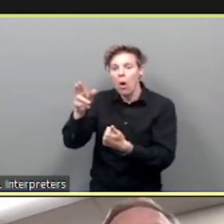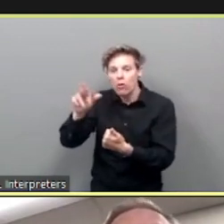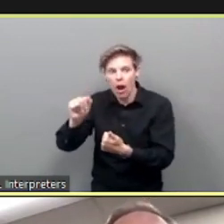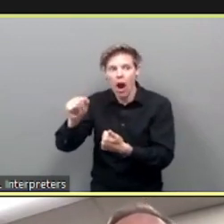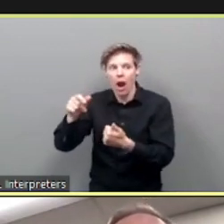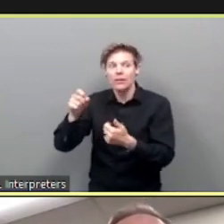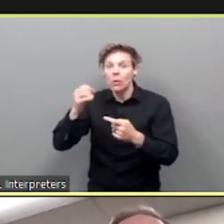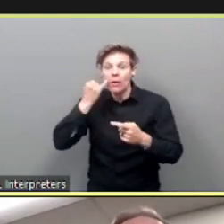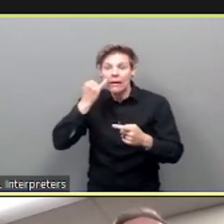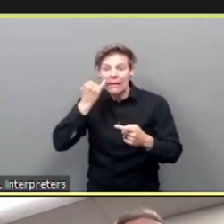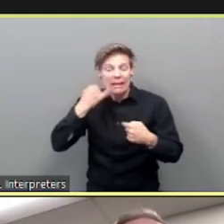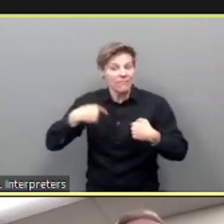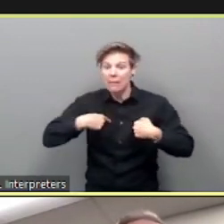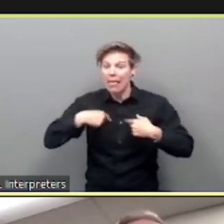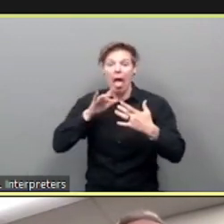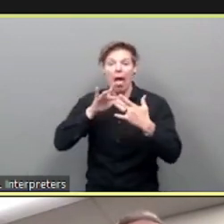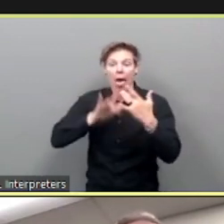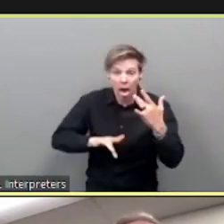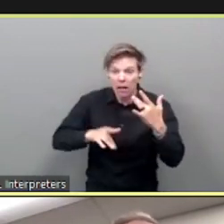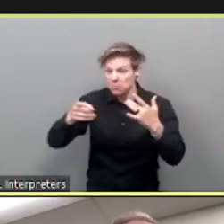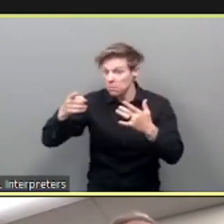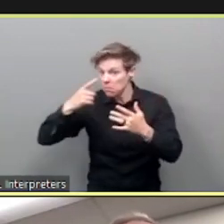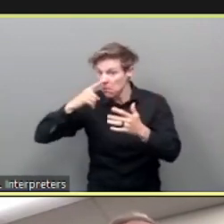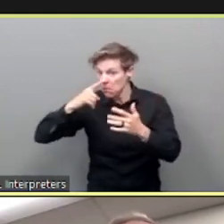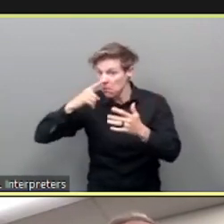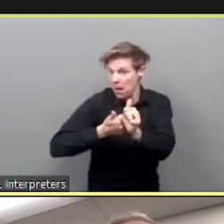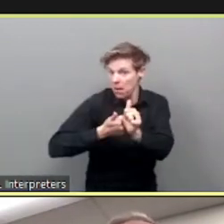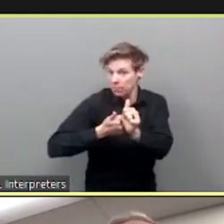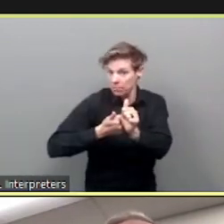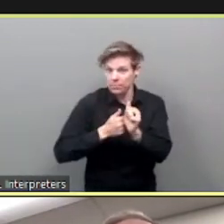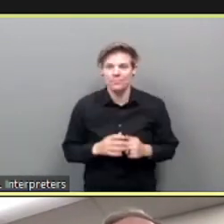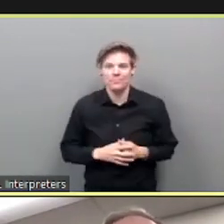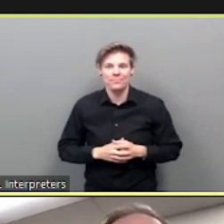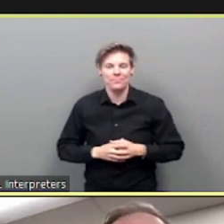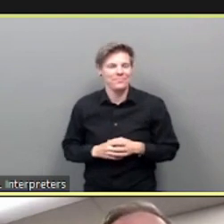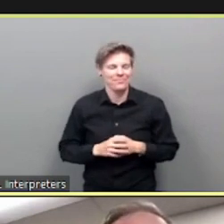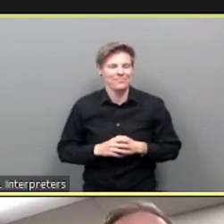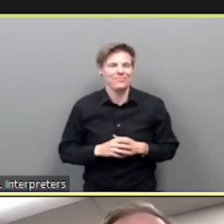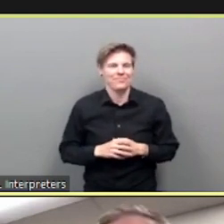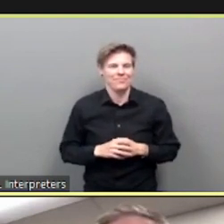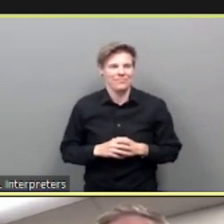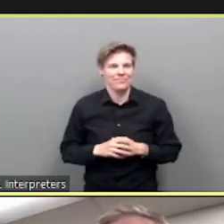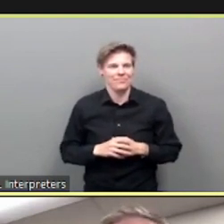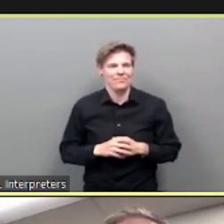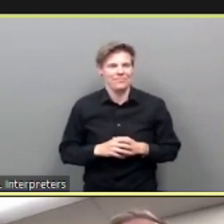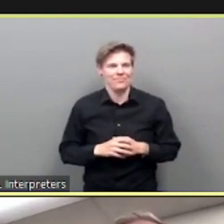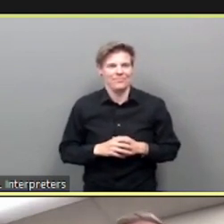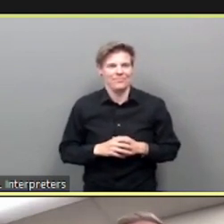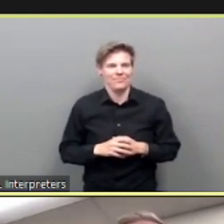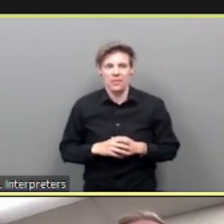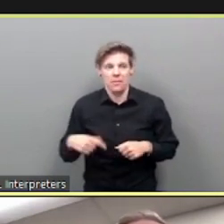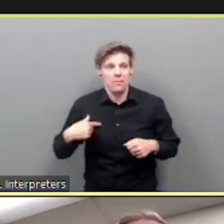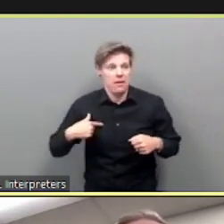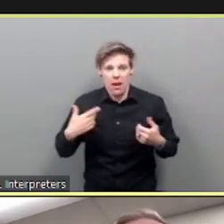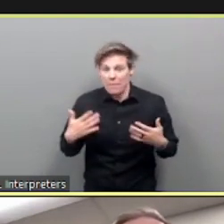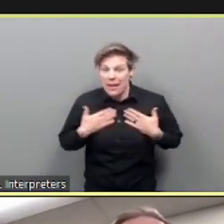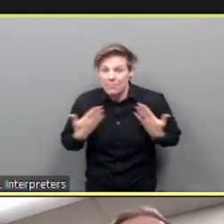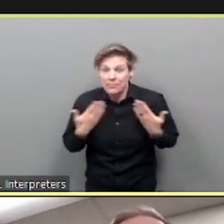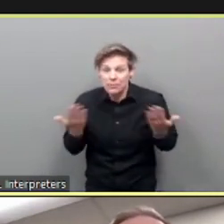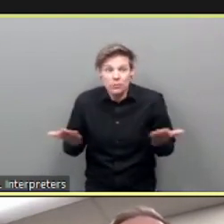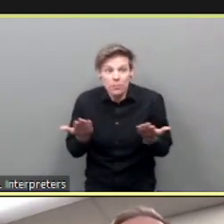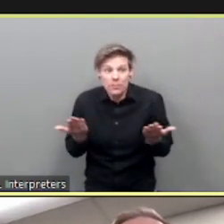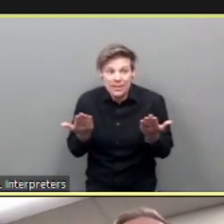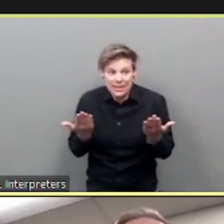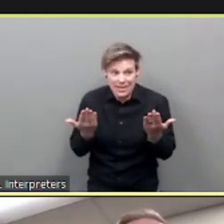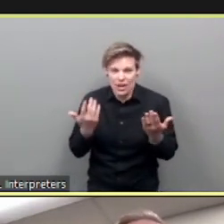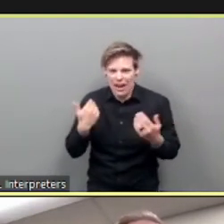slides if necessary. I'm really grateful that we have two experts like we do in the